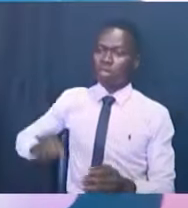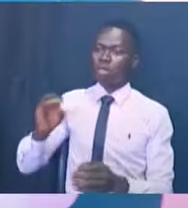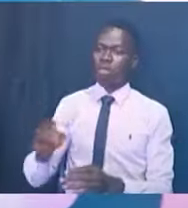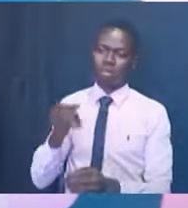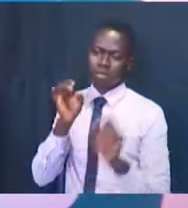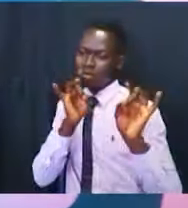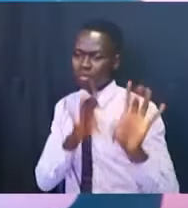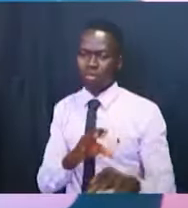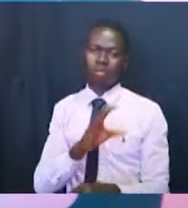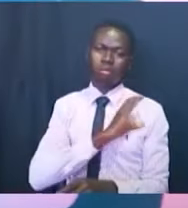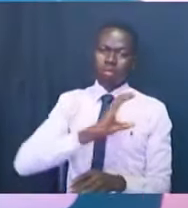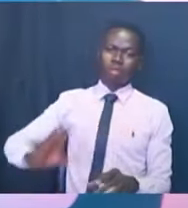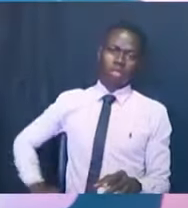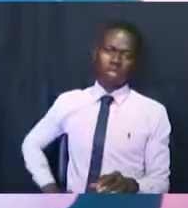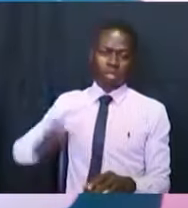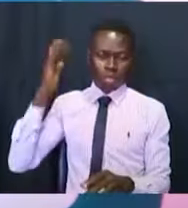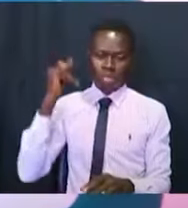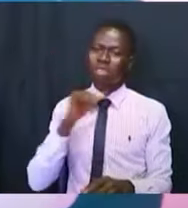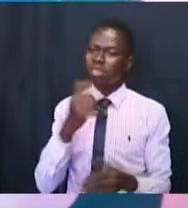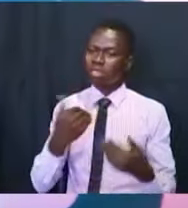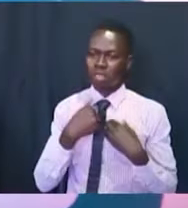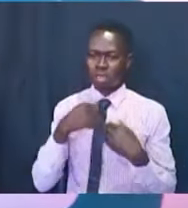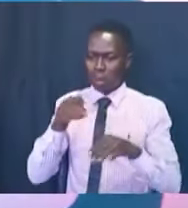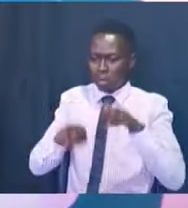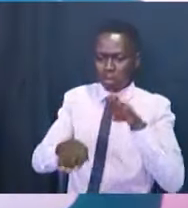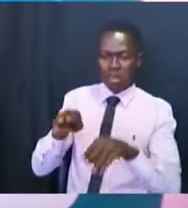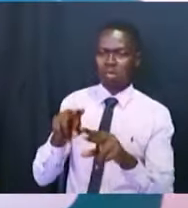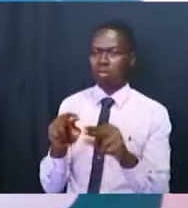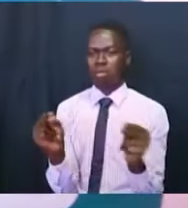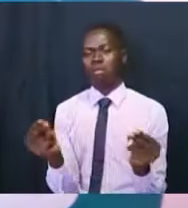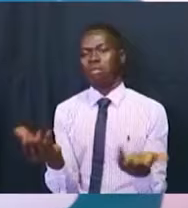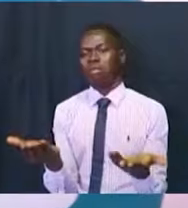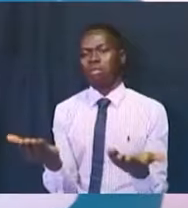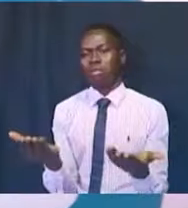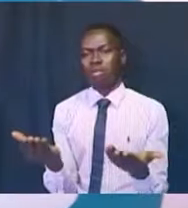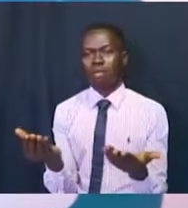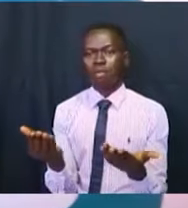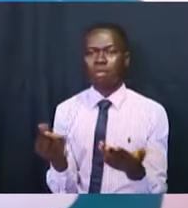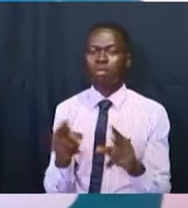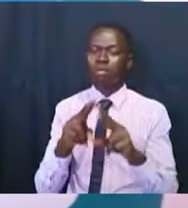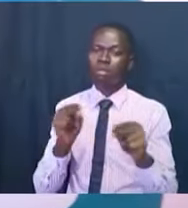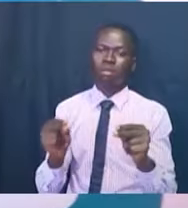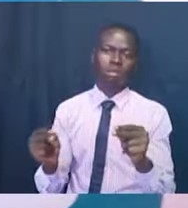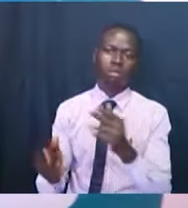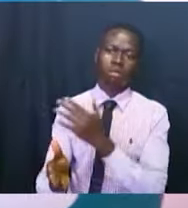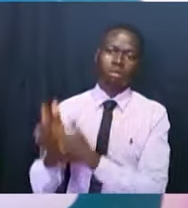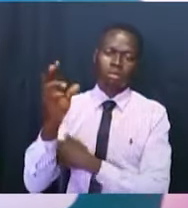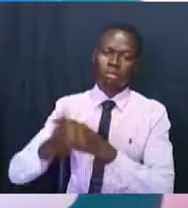There is no room for neutrality. There is no room for that kind of vacuum. And no God